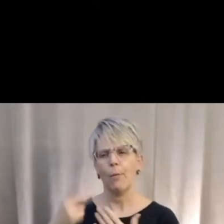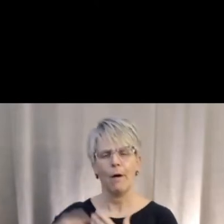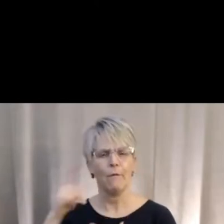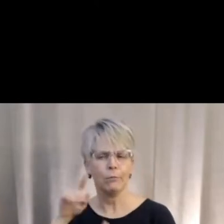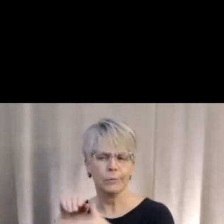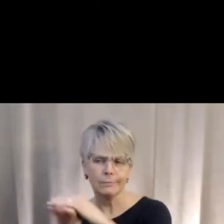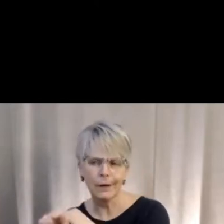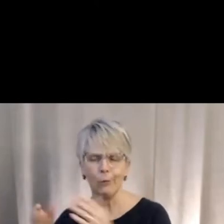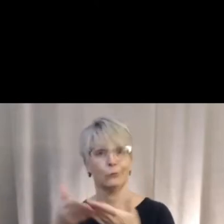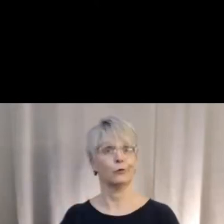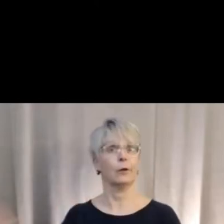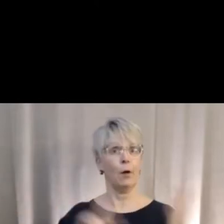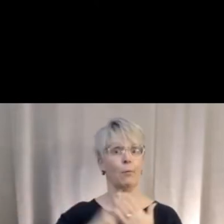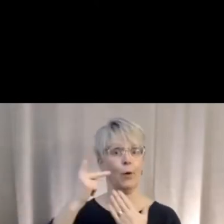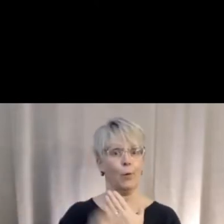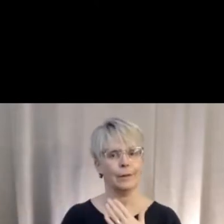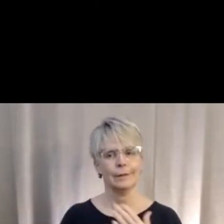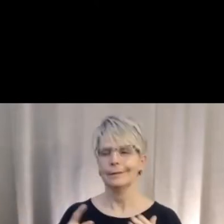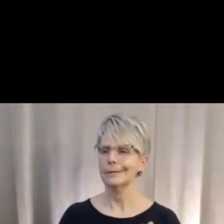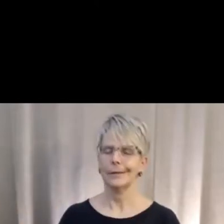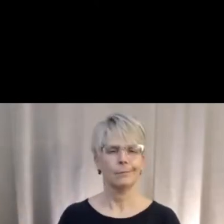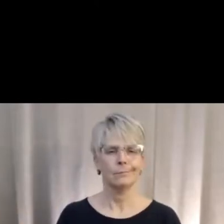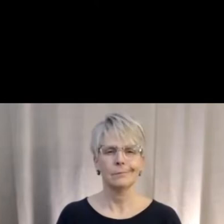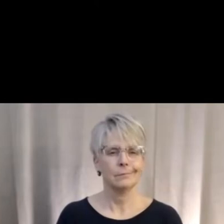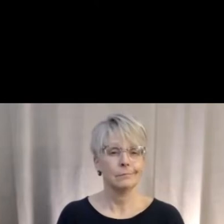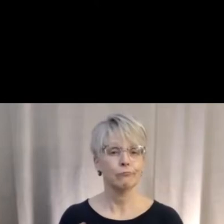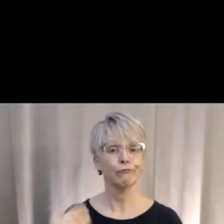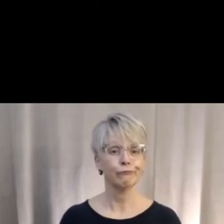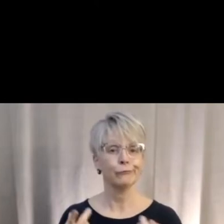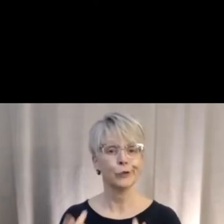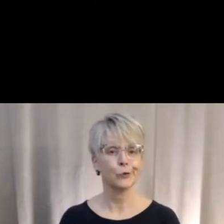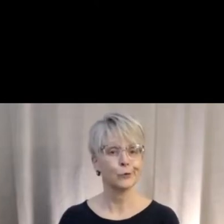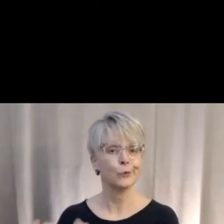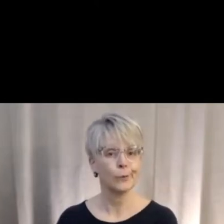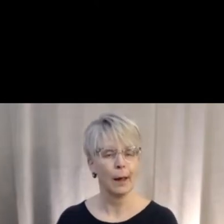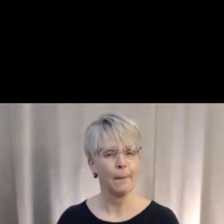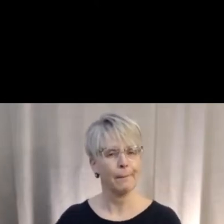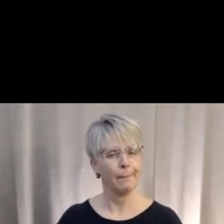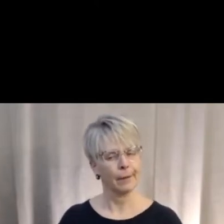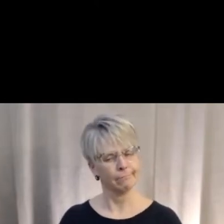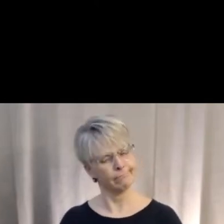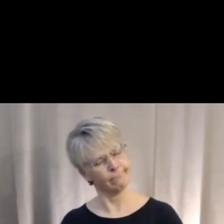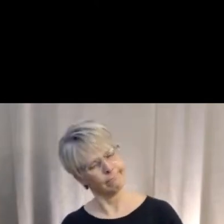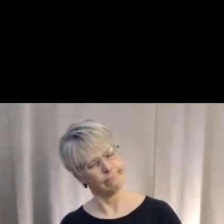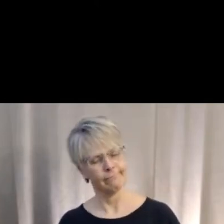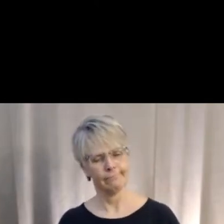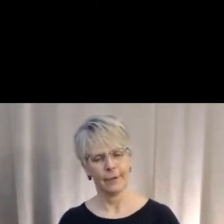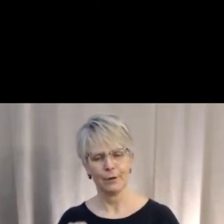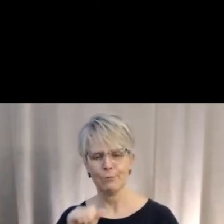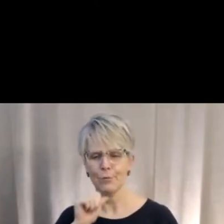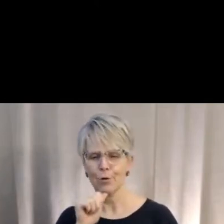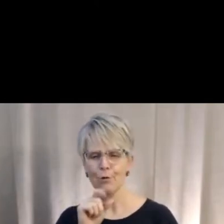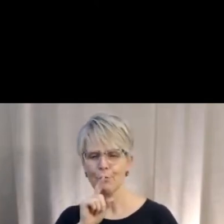general become something that you just do to do, rather than doing something that you have a